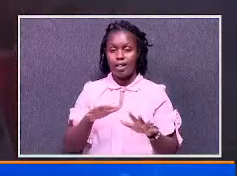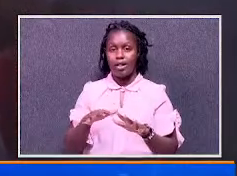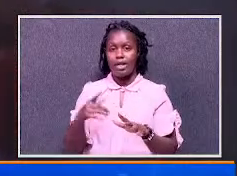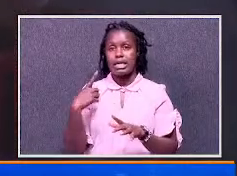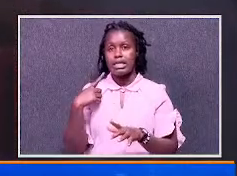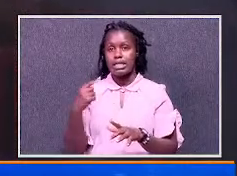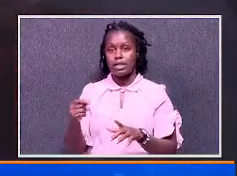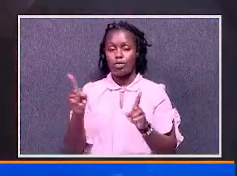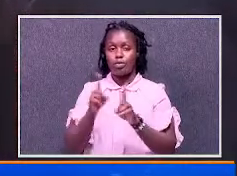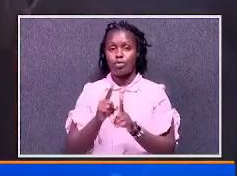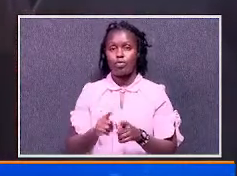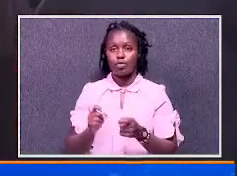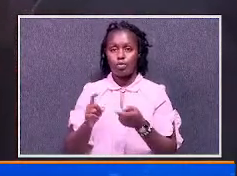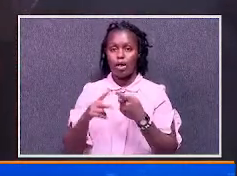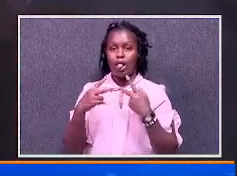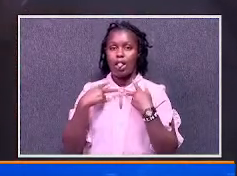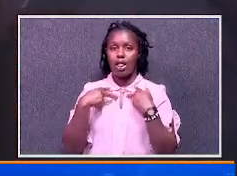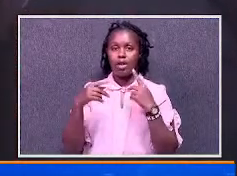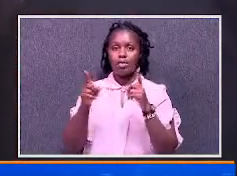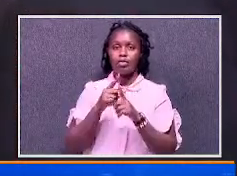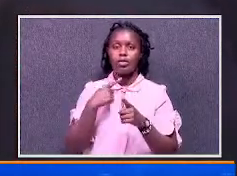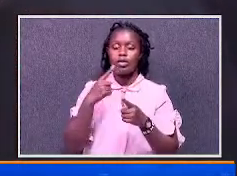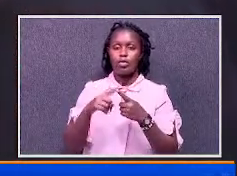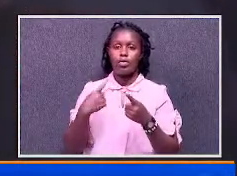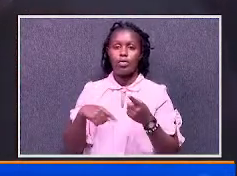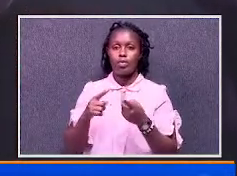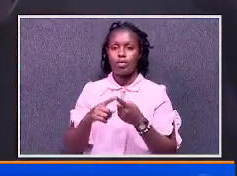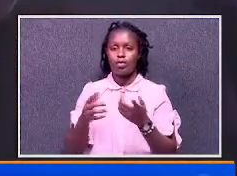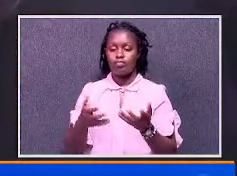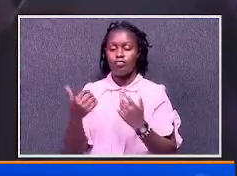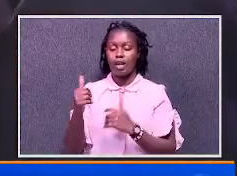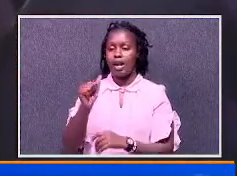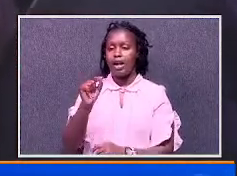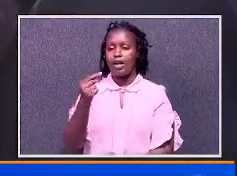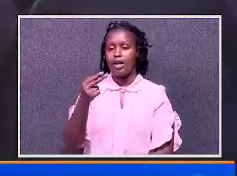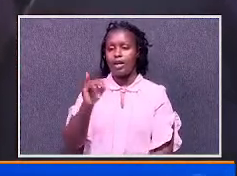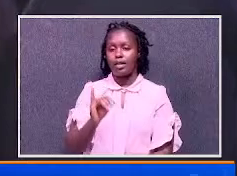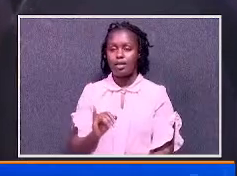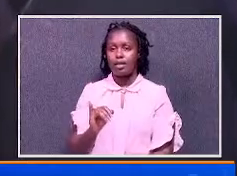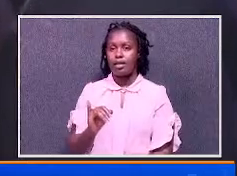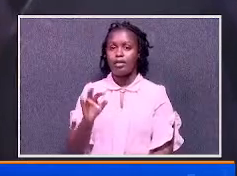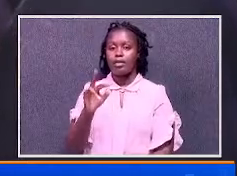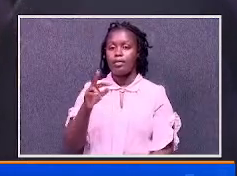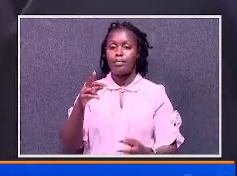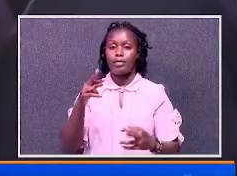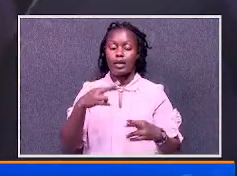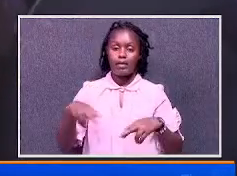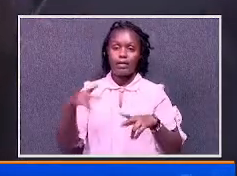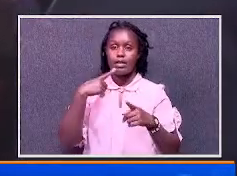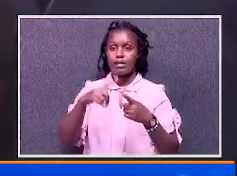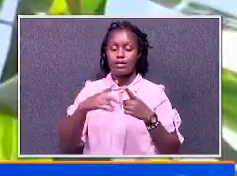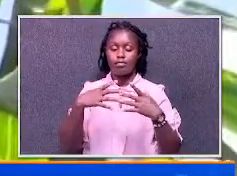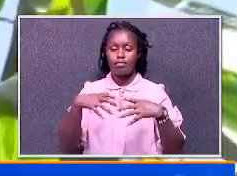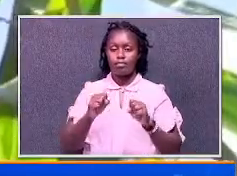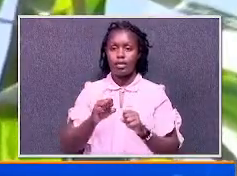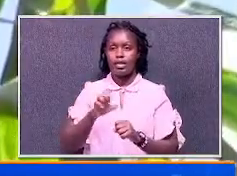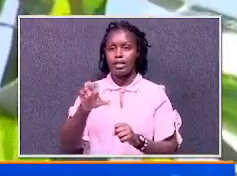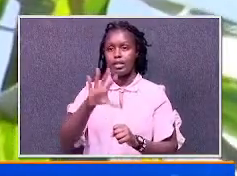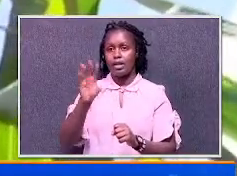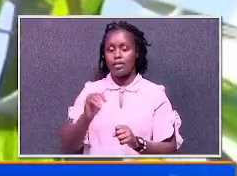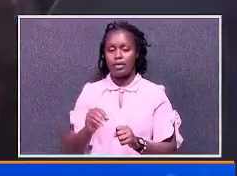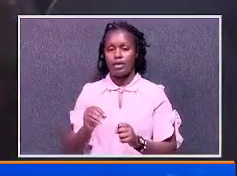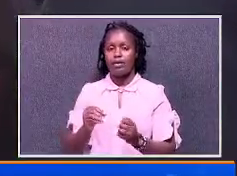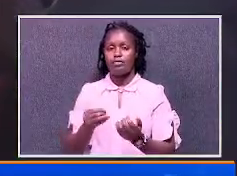recently, he was quoted as okaying the eviction of Earth River residents whom he claimed had grabbed land for the East African Portland